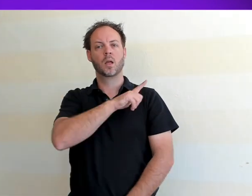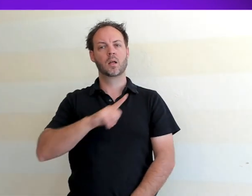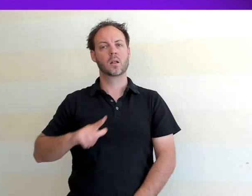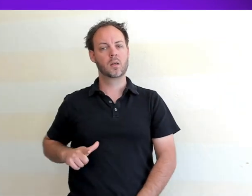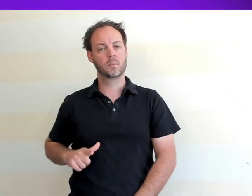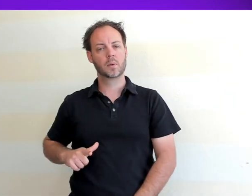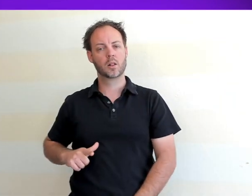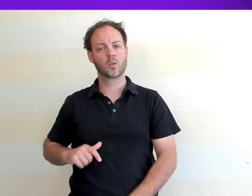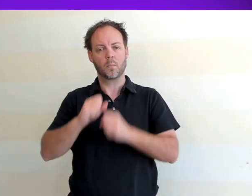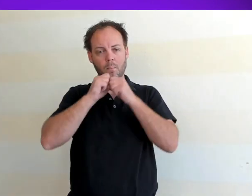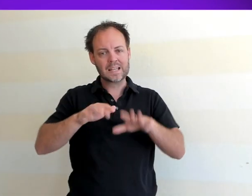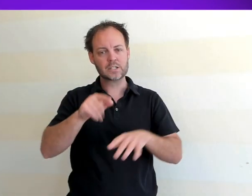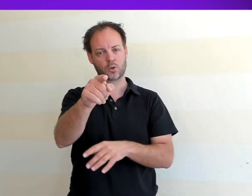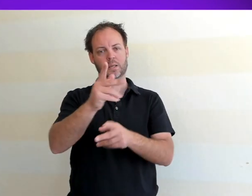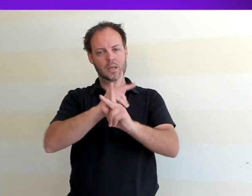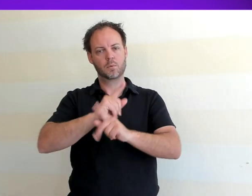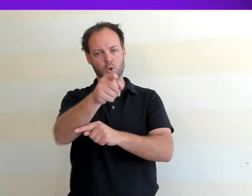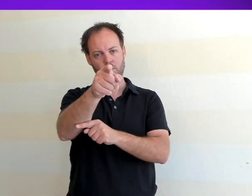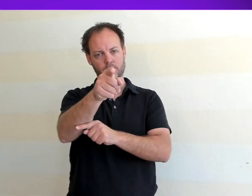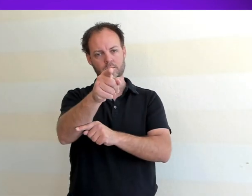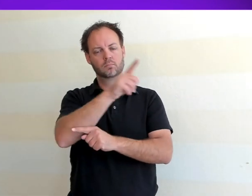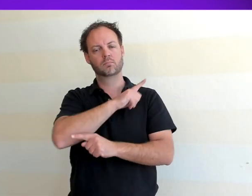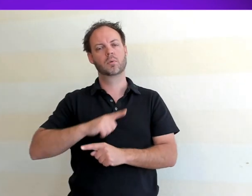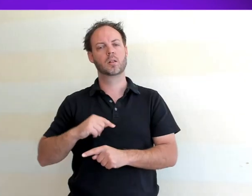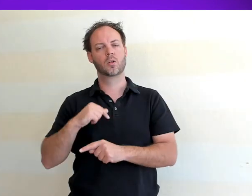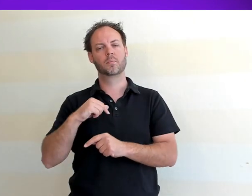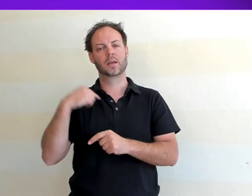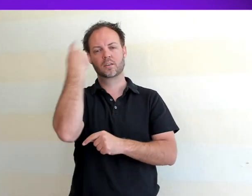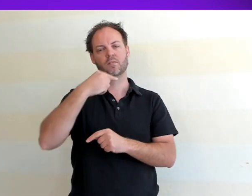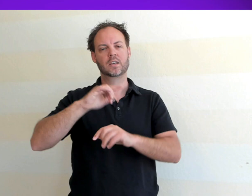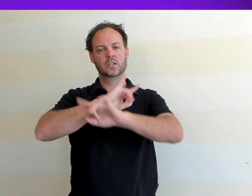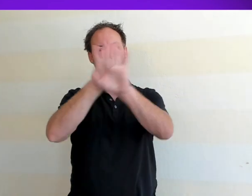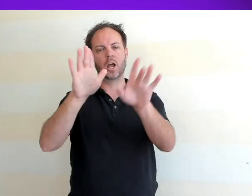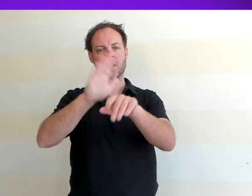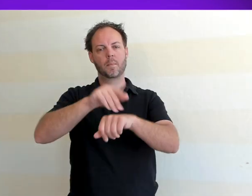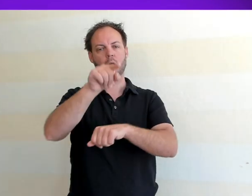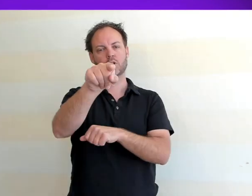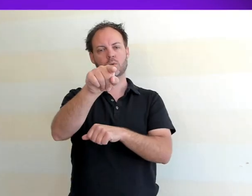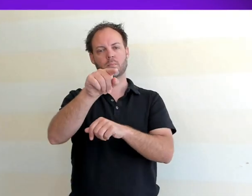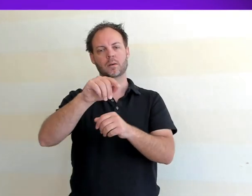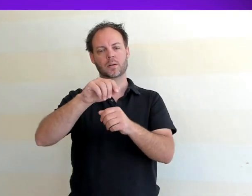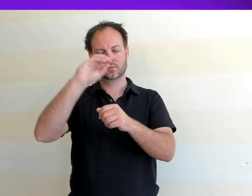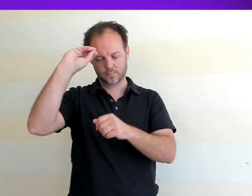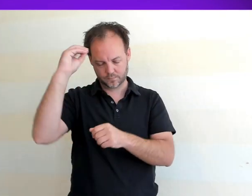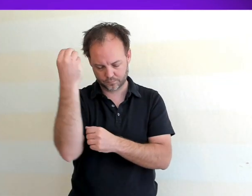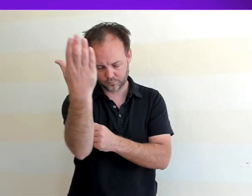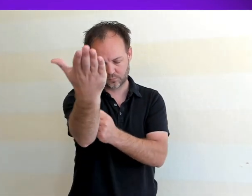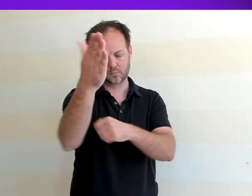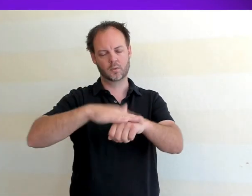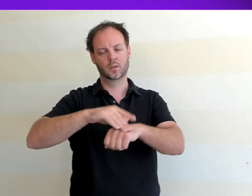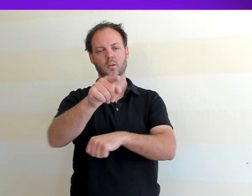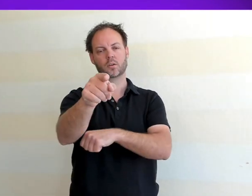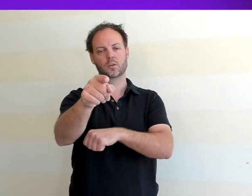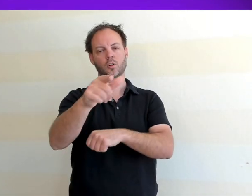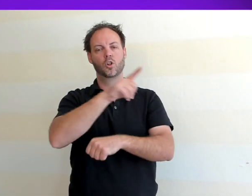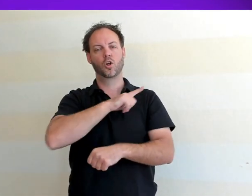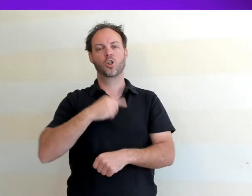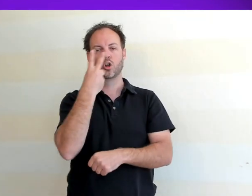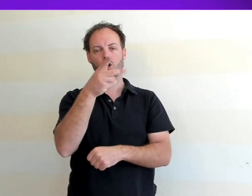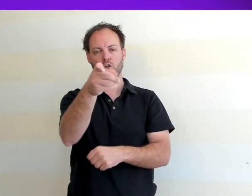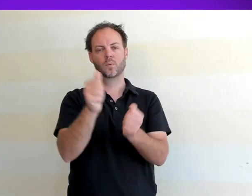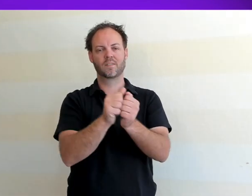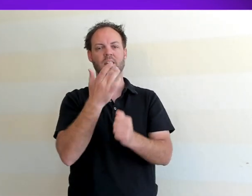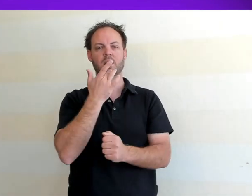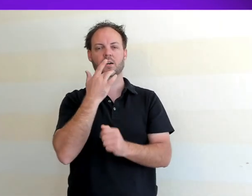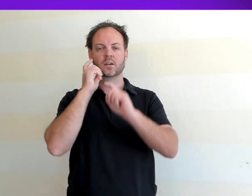And now may the Lord bless you and keep you. May the Lord make his face to shine upon you and be gracious unto you. May the Lord look upon